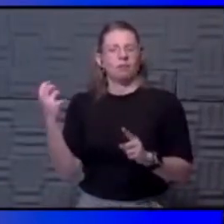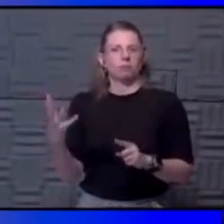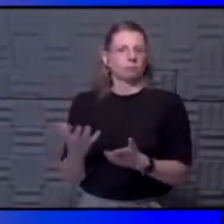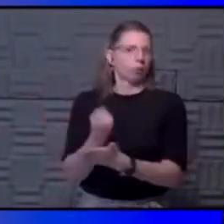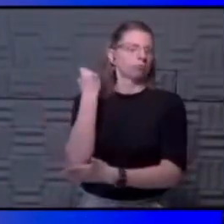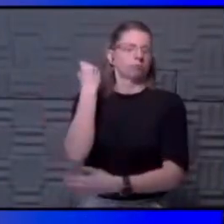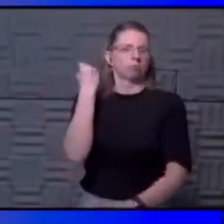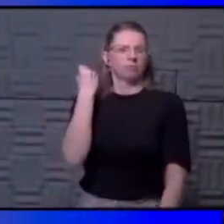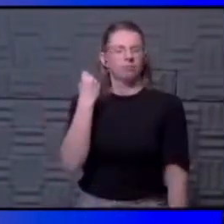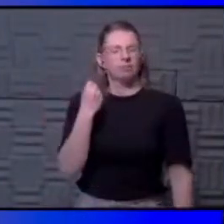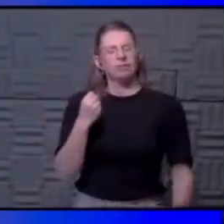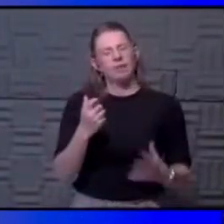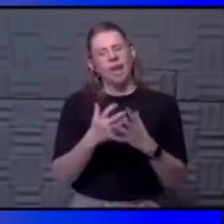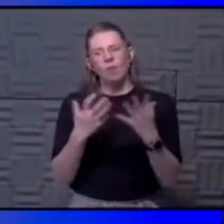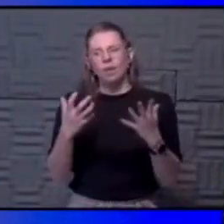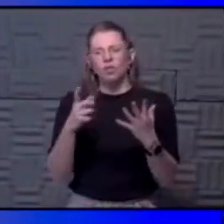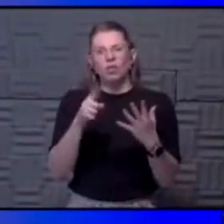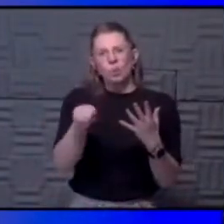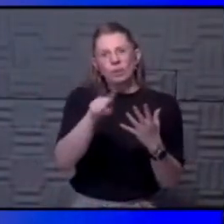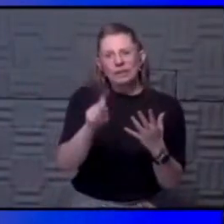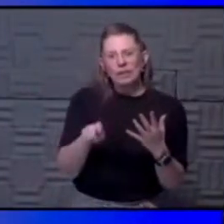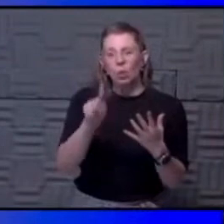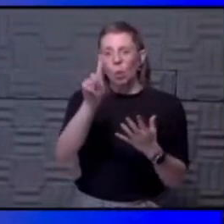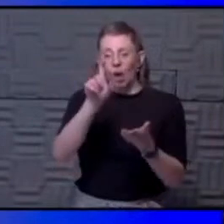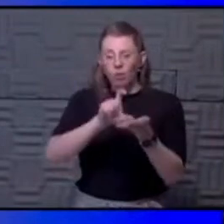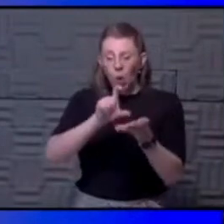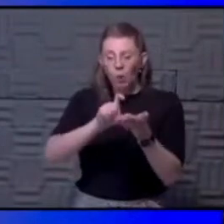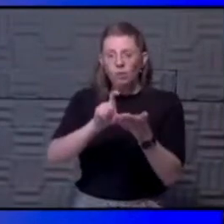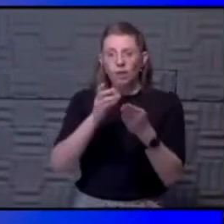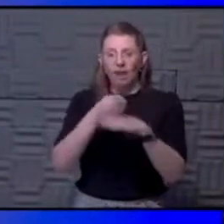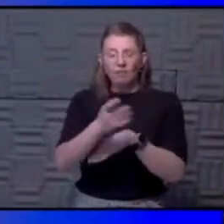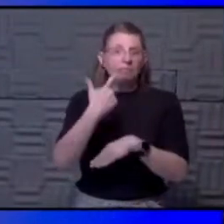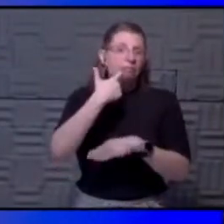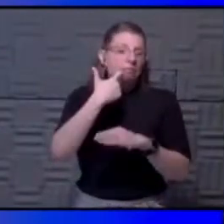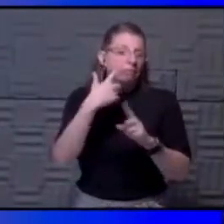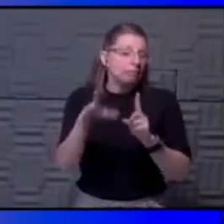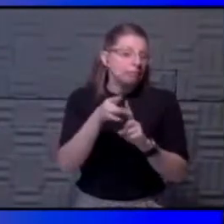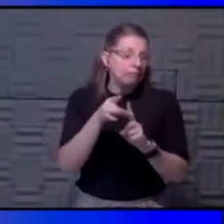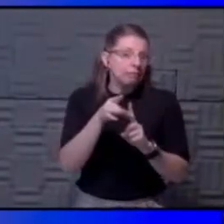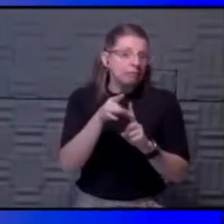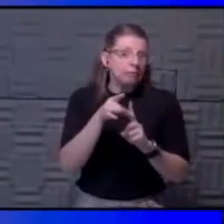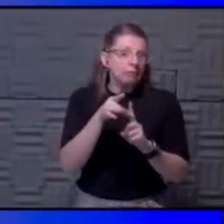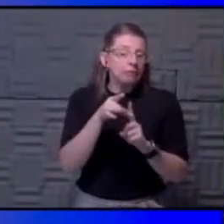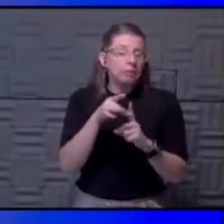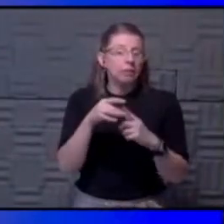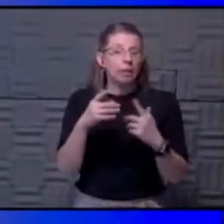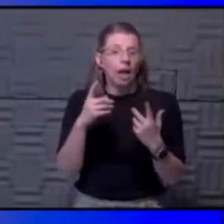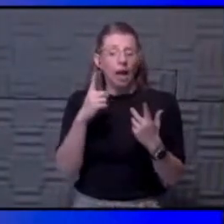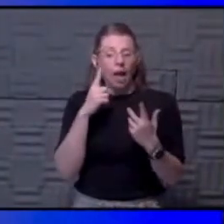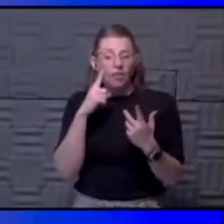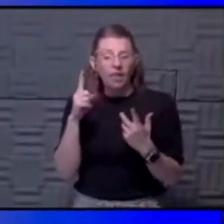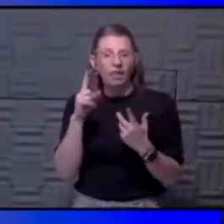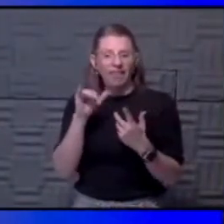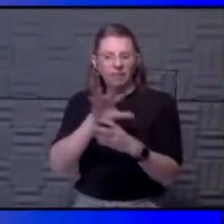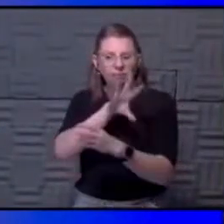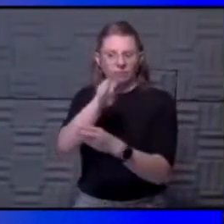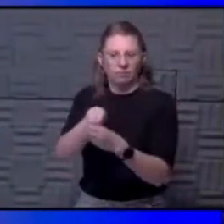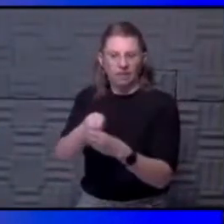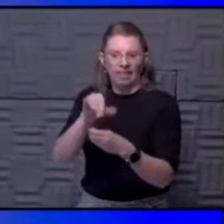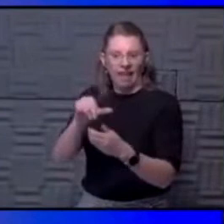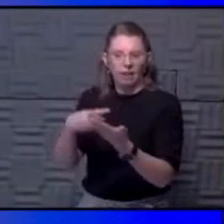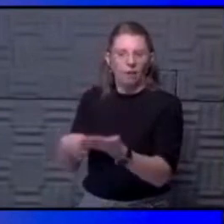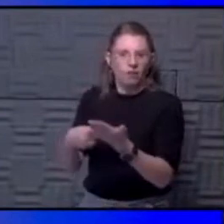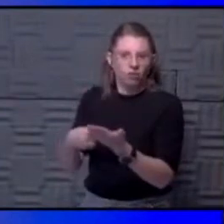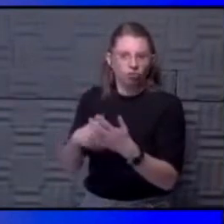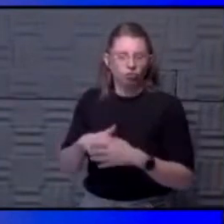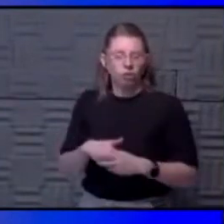question of how much do you need, or is a single dose reasonable after a recent infection? Those things I think are playing into that conversation. And so the only reason I